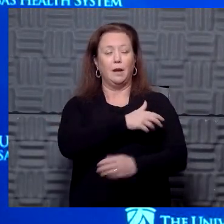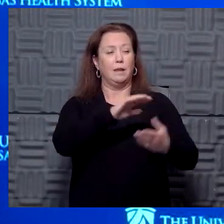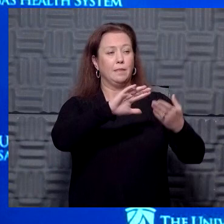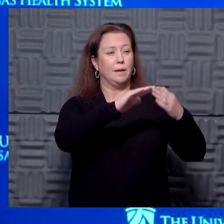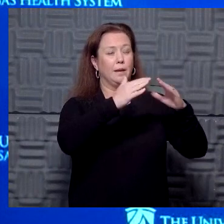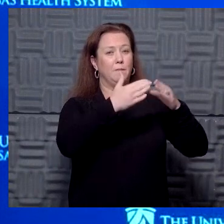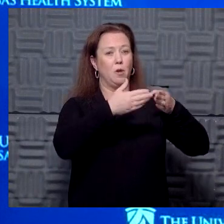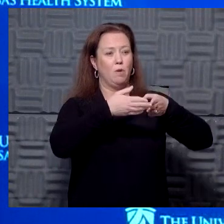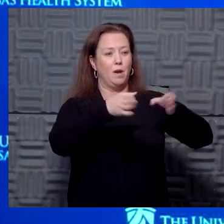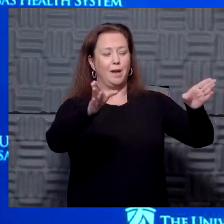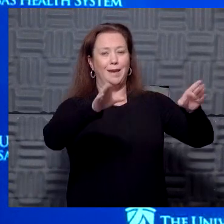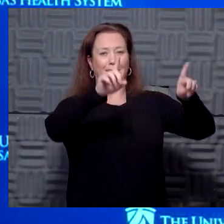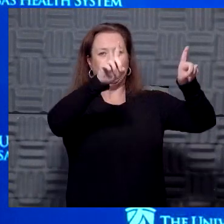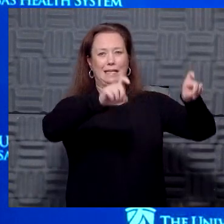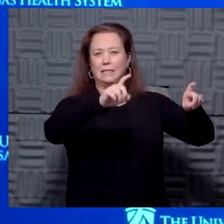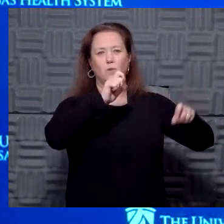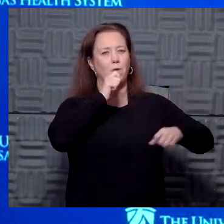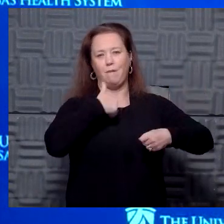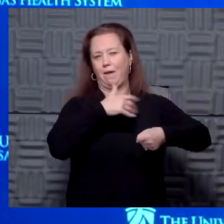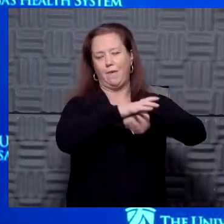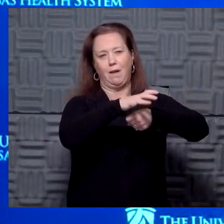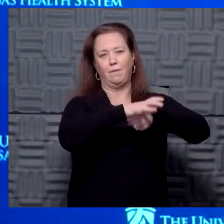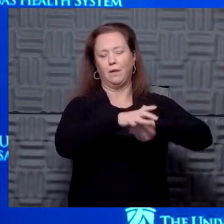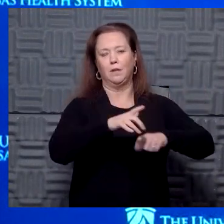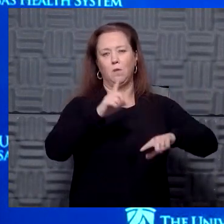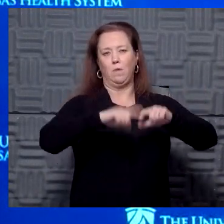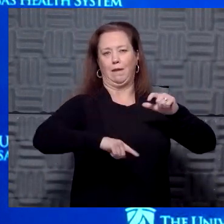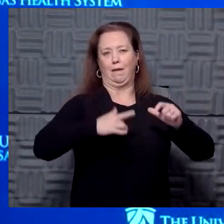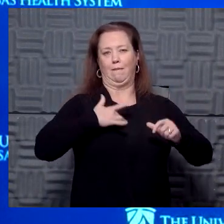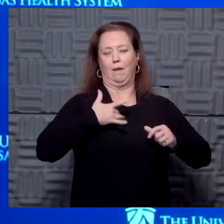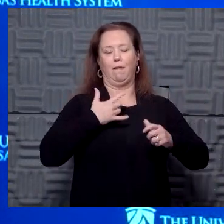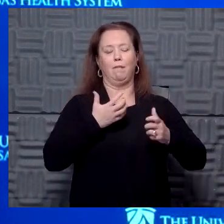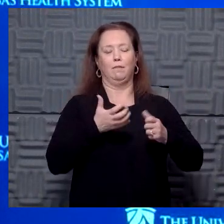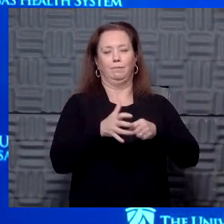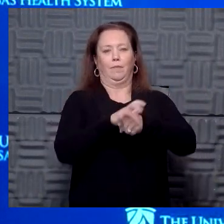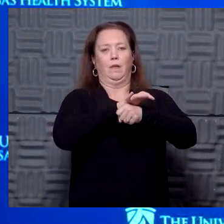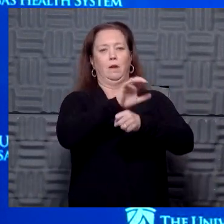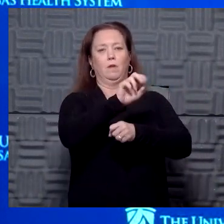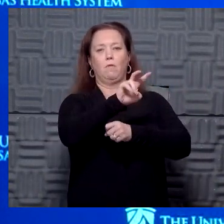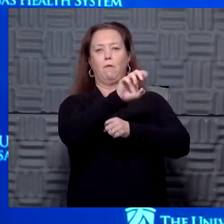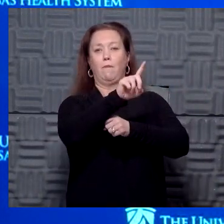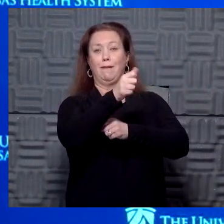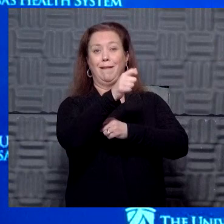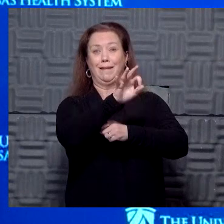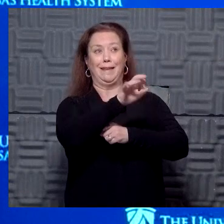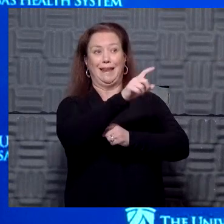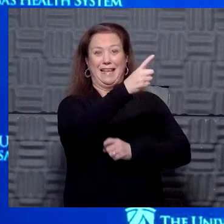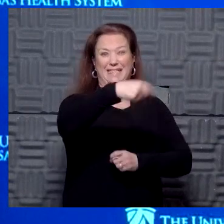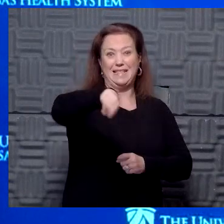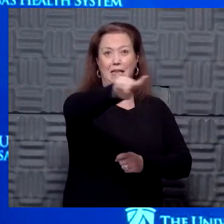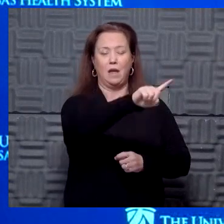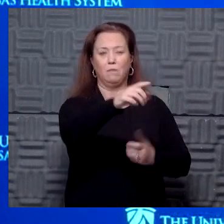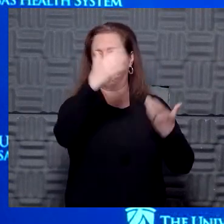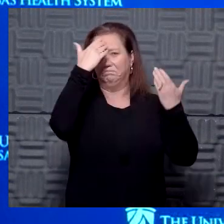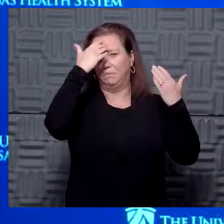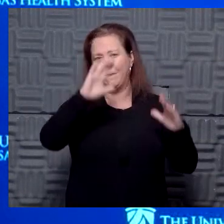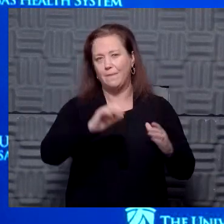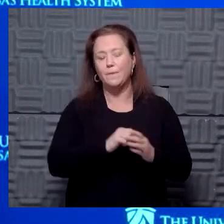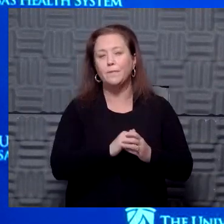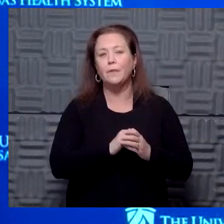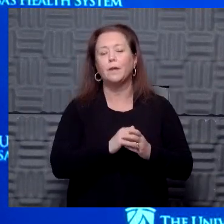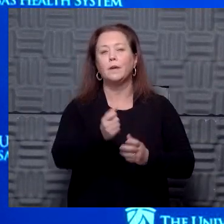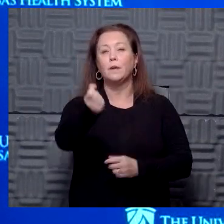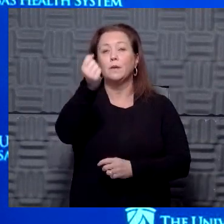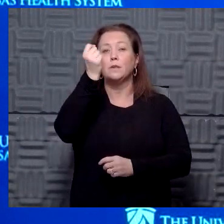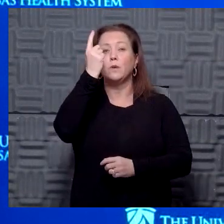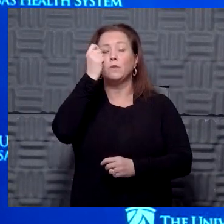community-wide testing means we don't really have a great sense of how much COVID-19 is out in the community. And so as a result, we have to